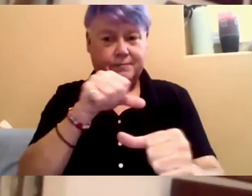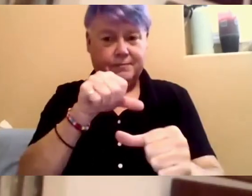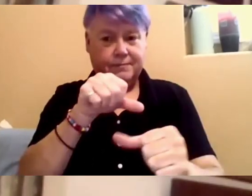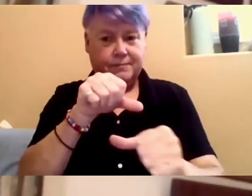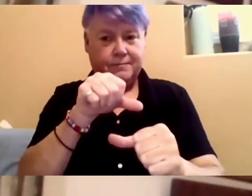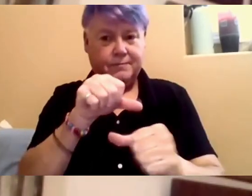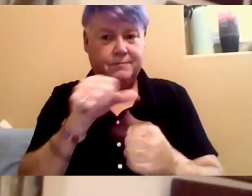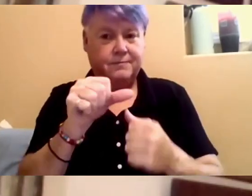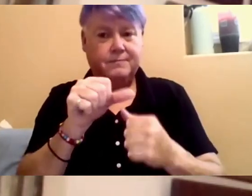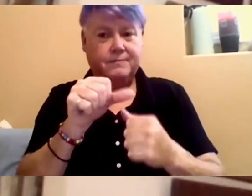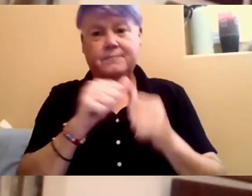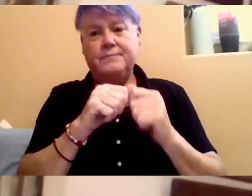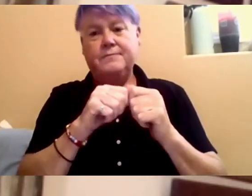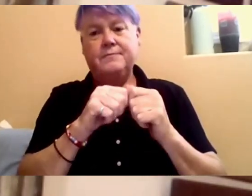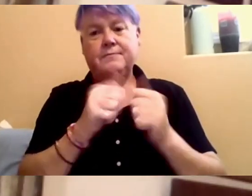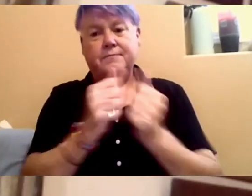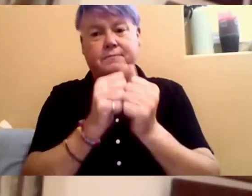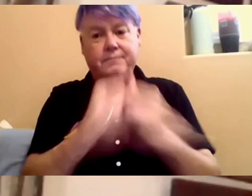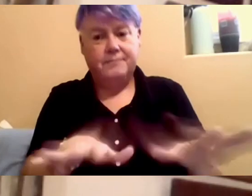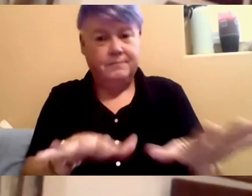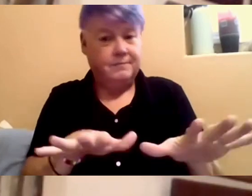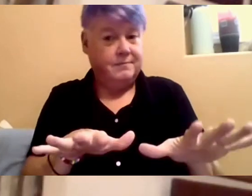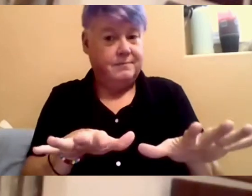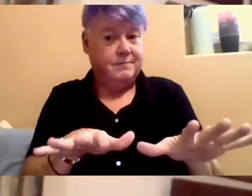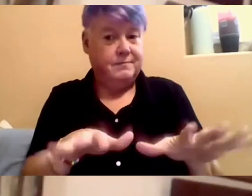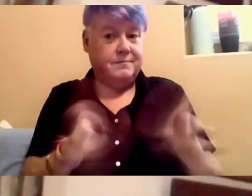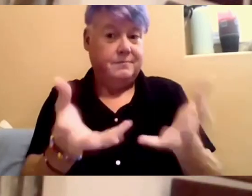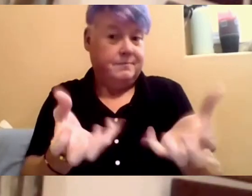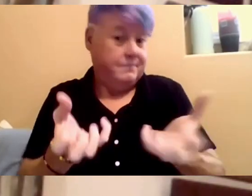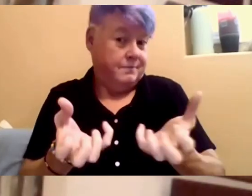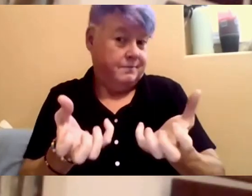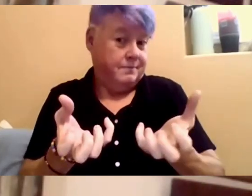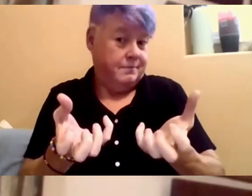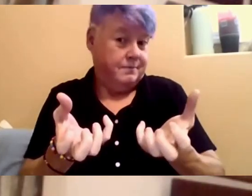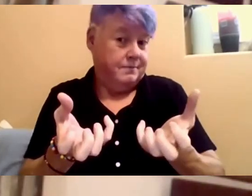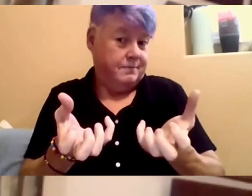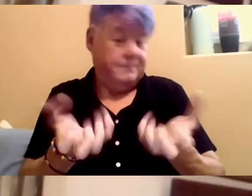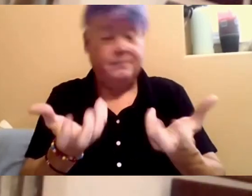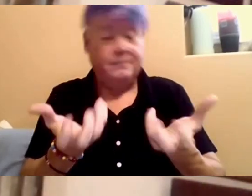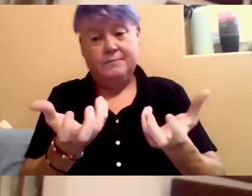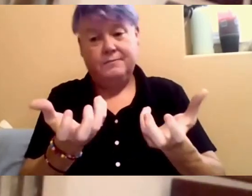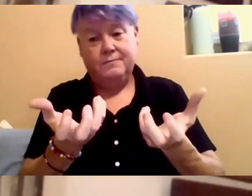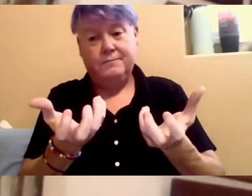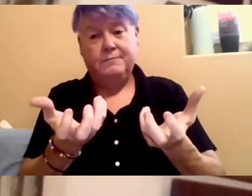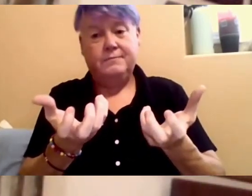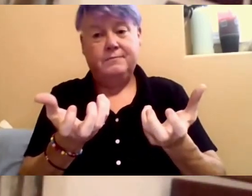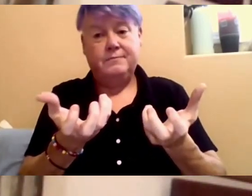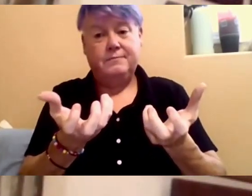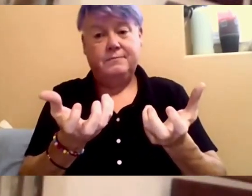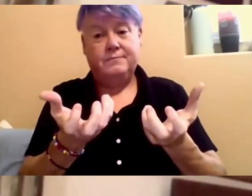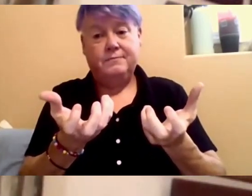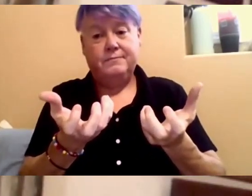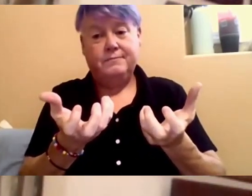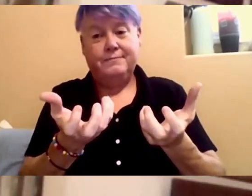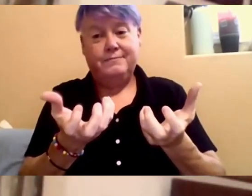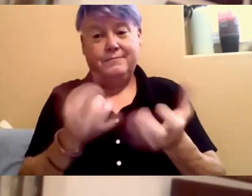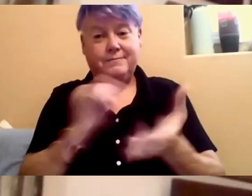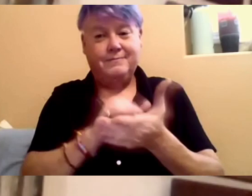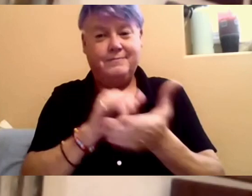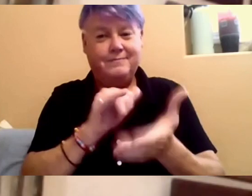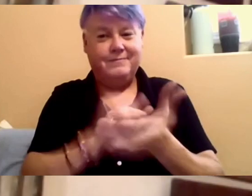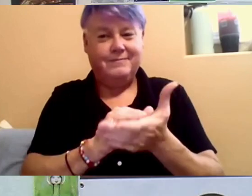accidentally, without intending to. So basically, that's the